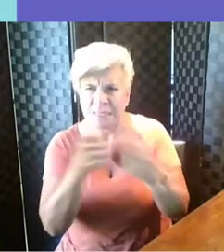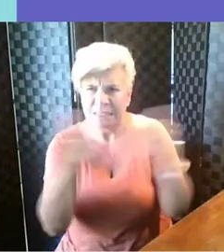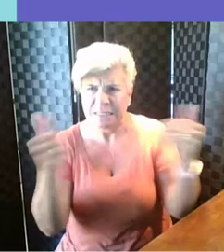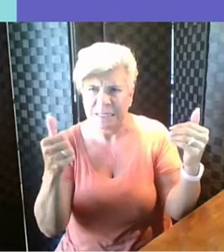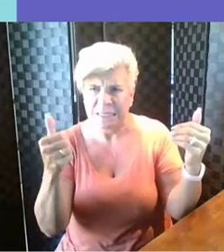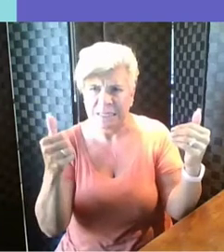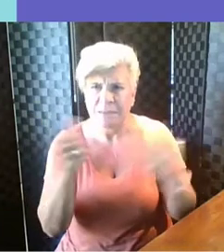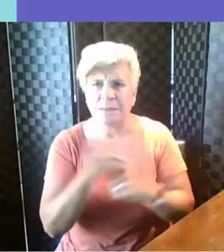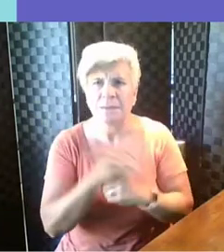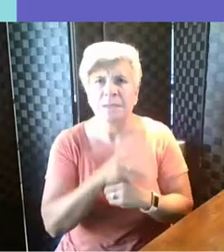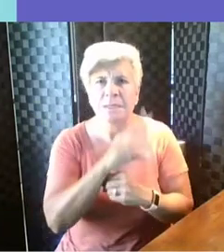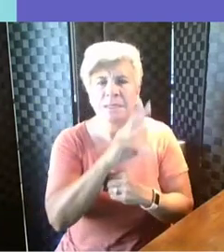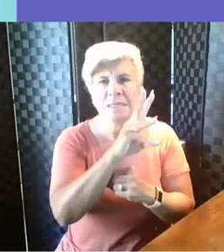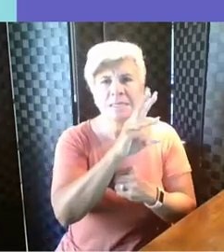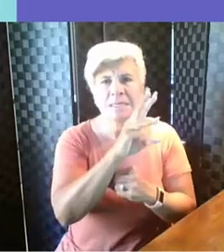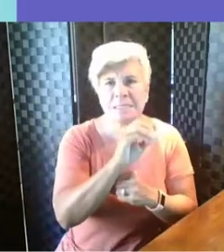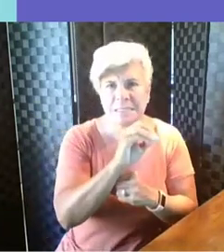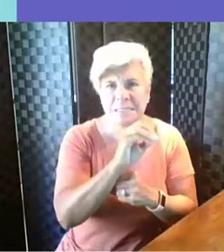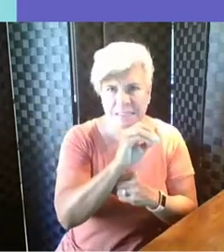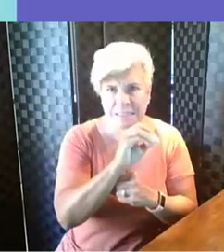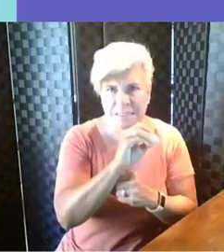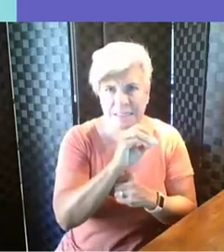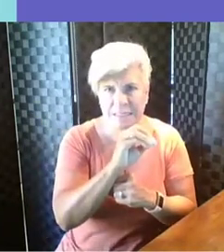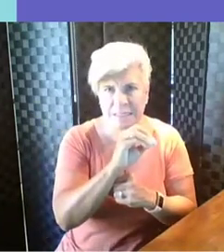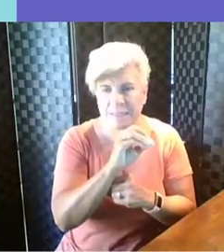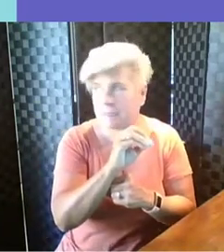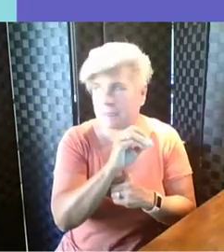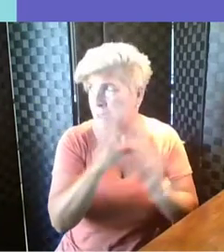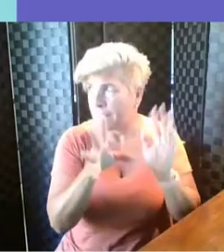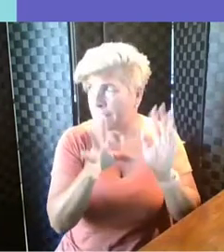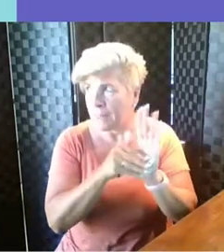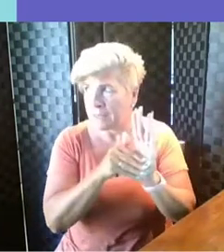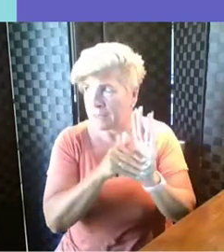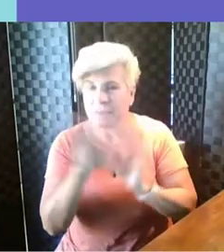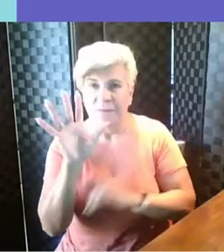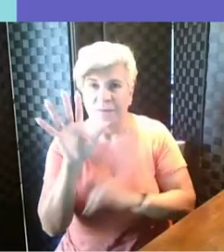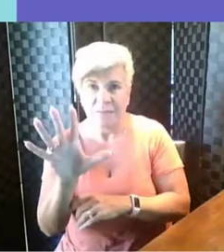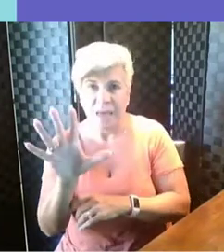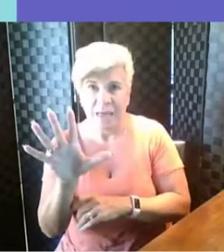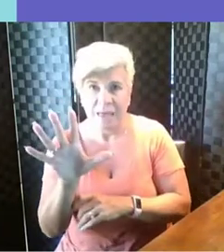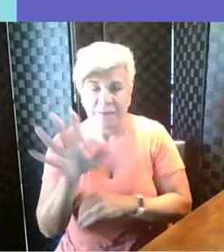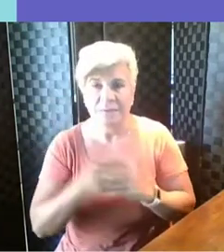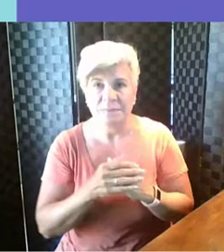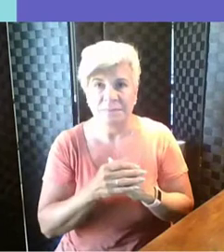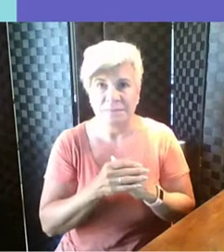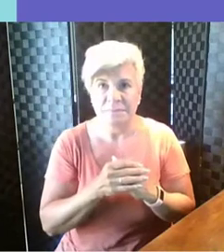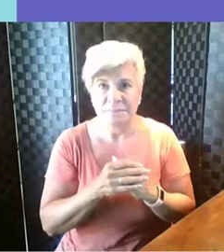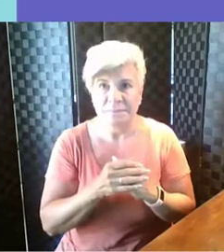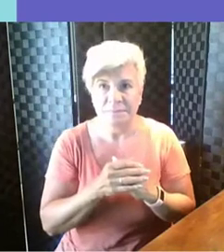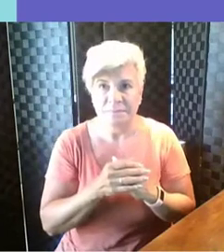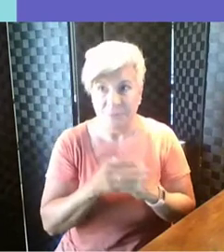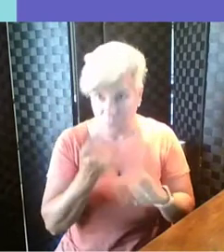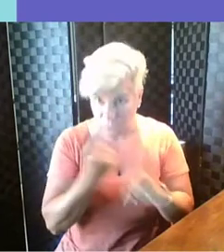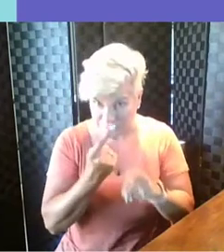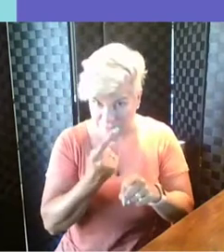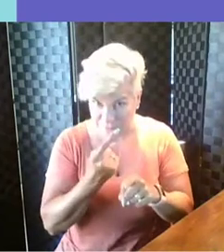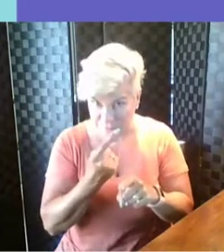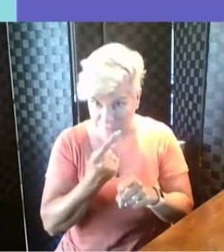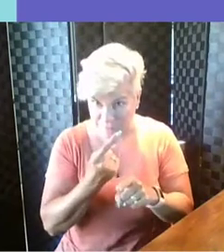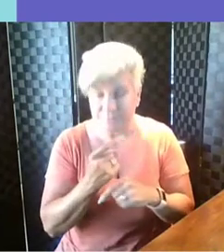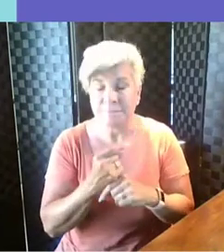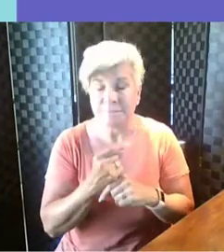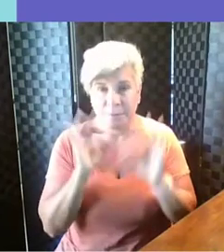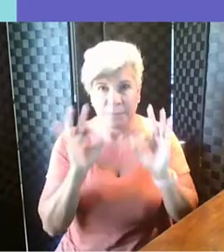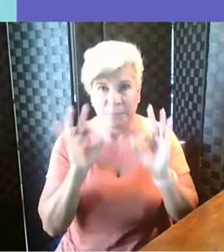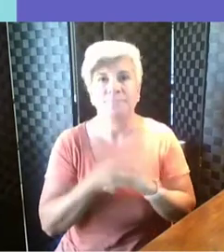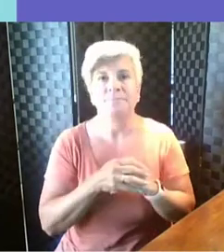by place value. I should get 60 plus 5. Do you agree?